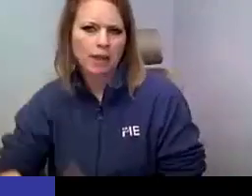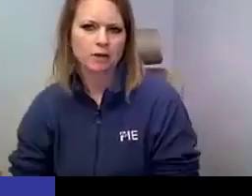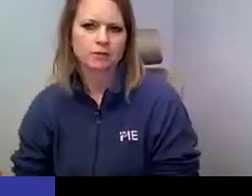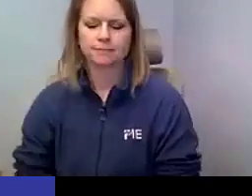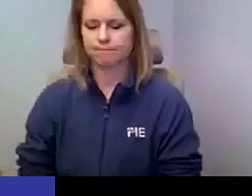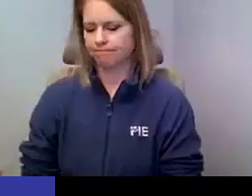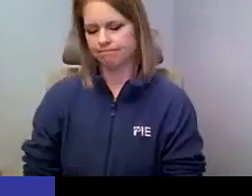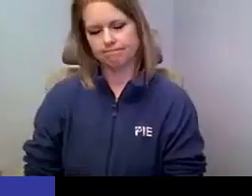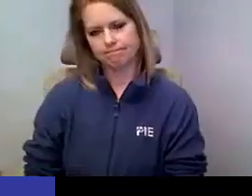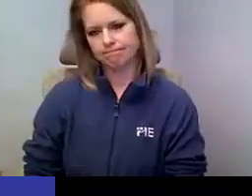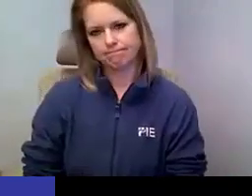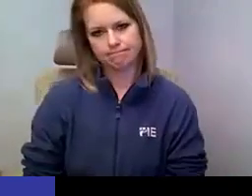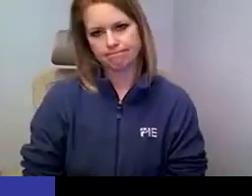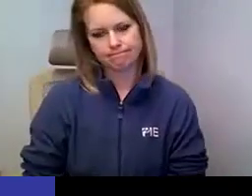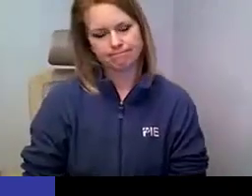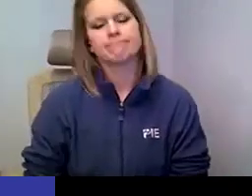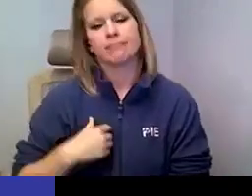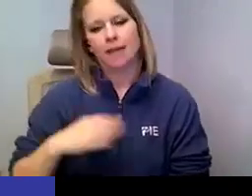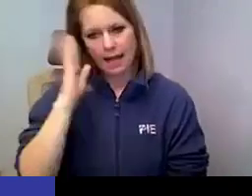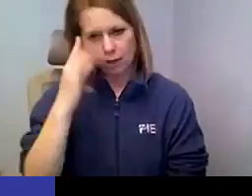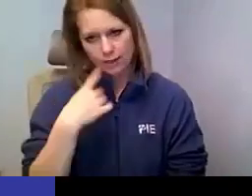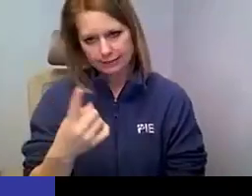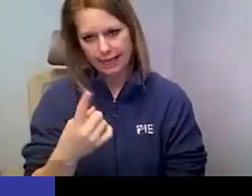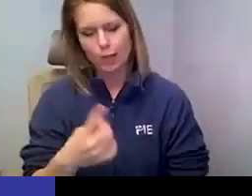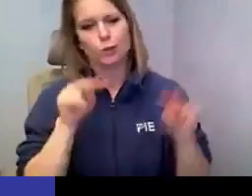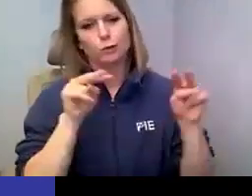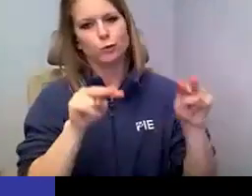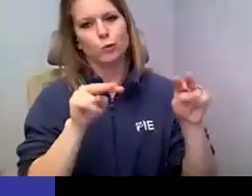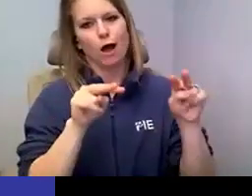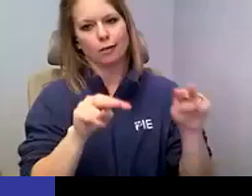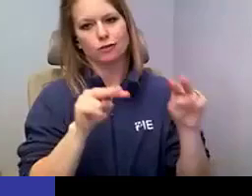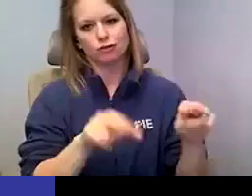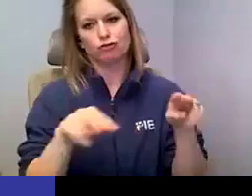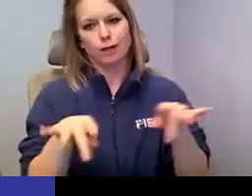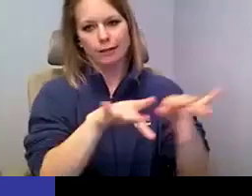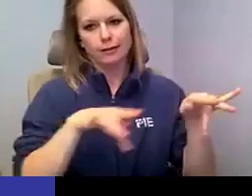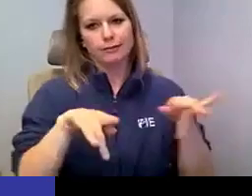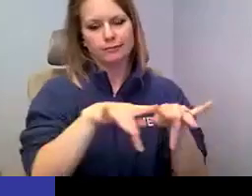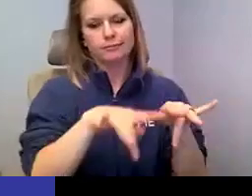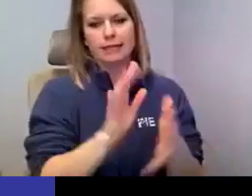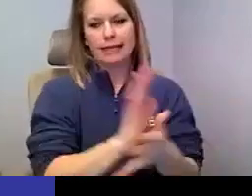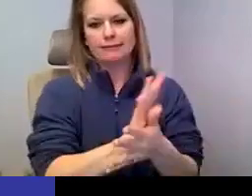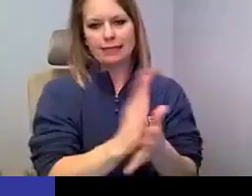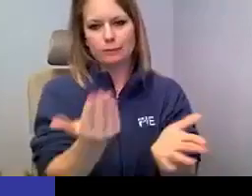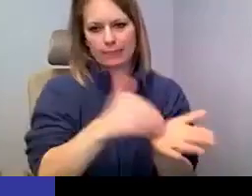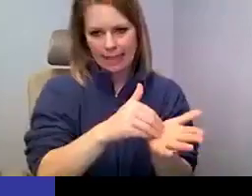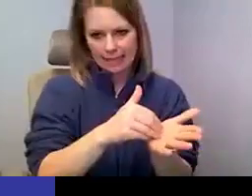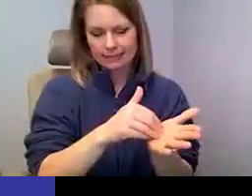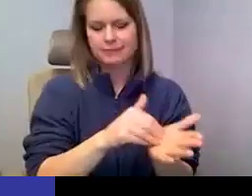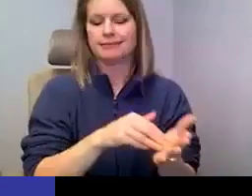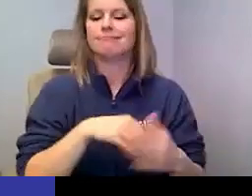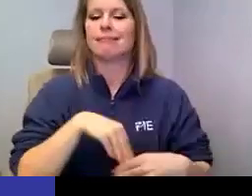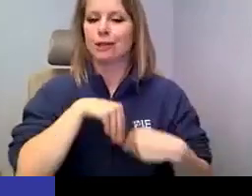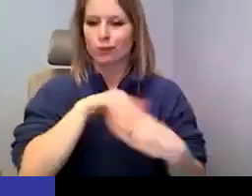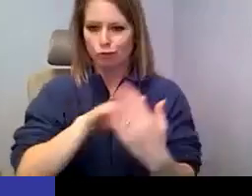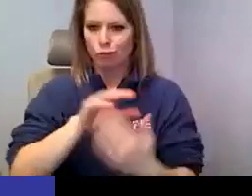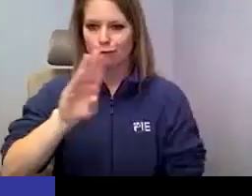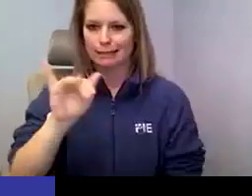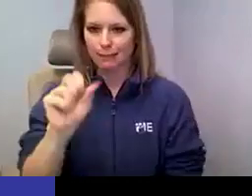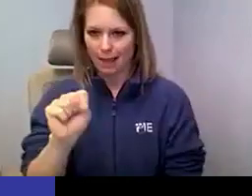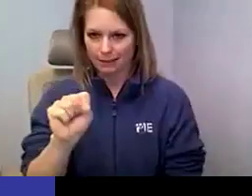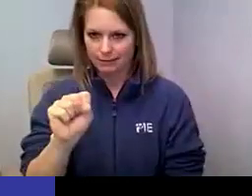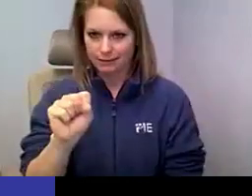to the recorded videos, webinars, and materials from Dr. Marquita Newell about addressing bias in evaluations and culturally responsive problem